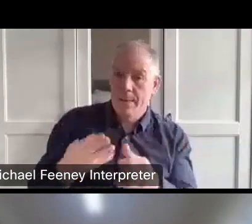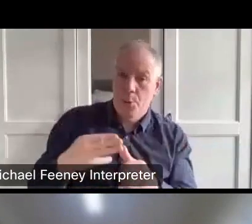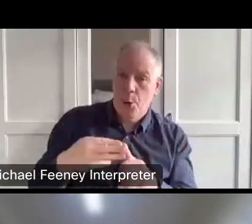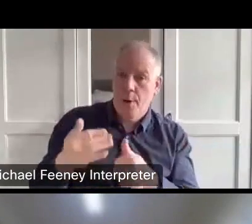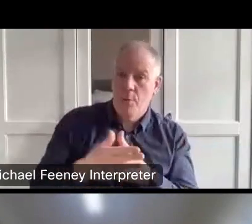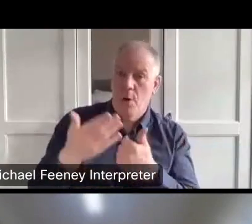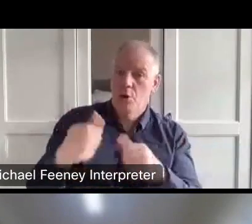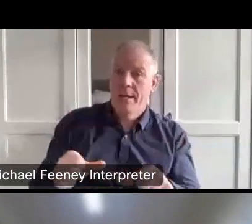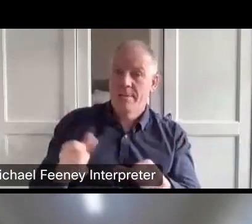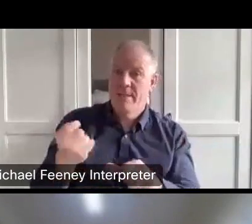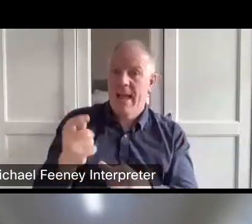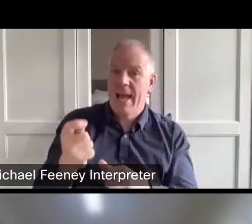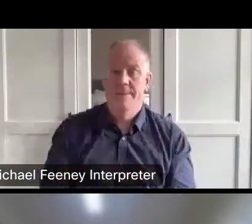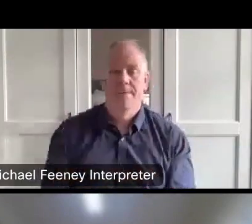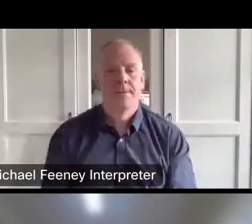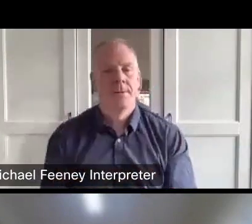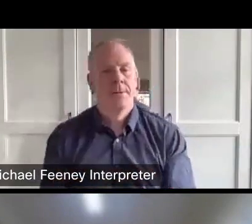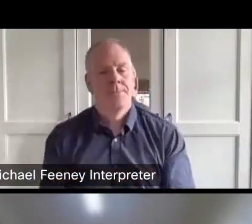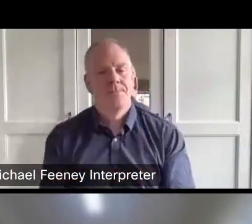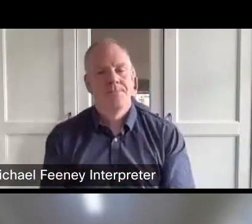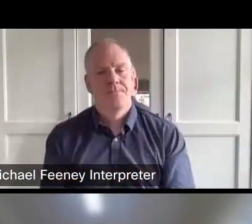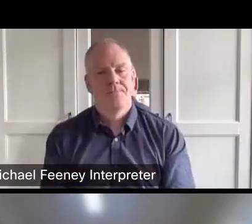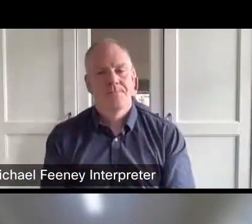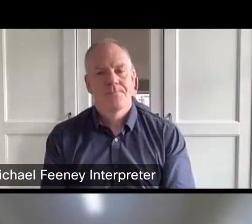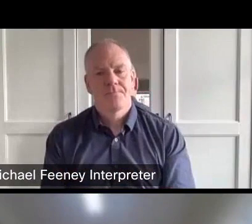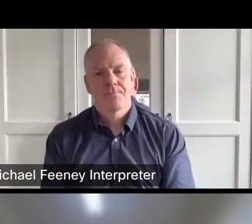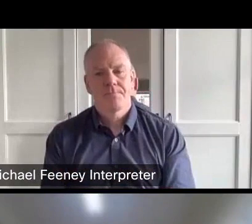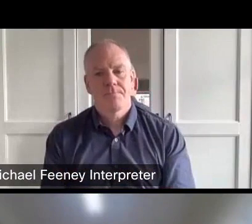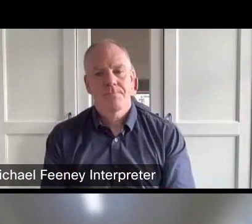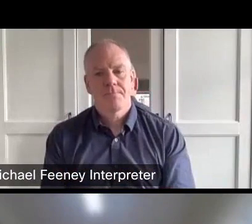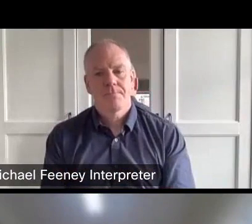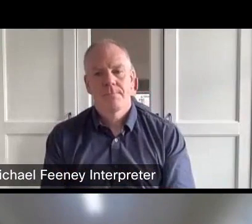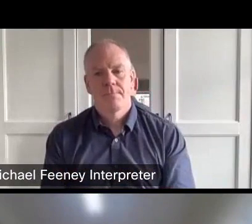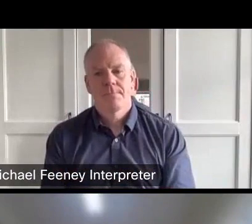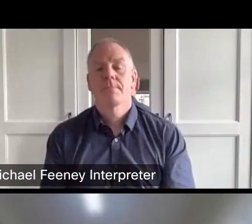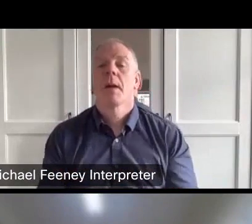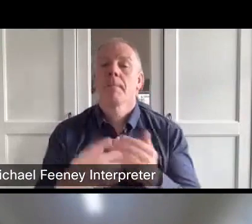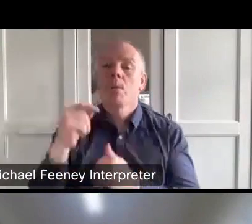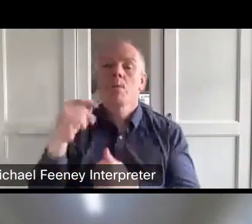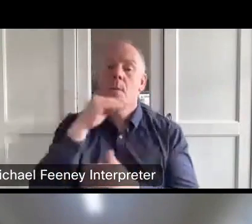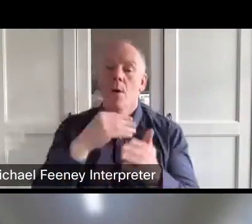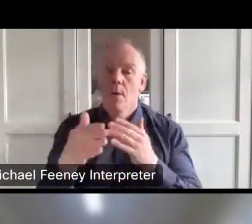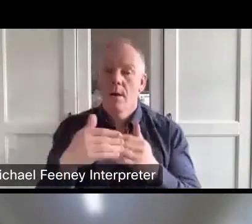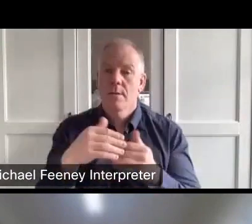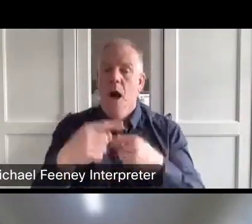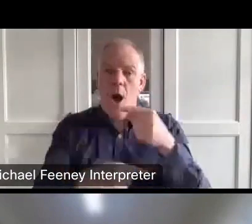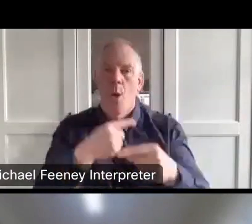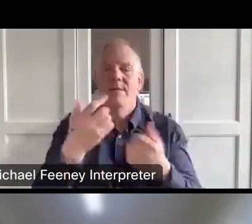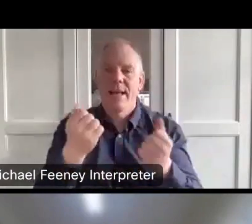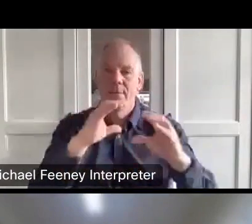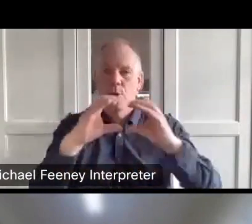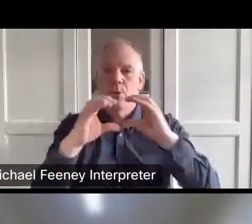now for the commencement of the Act. I think the most important thing is always keep communication channels